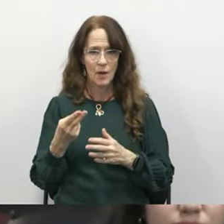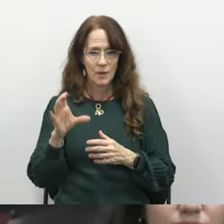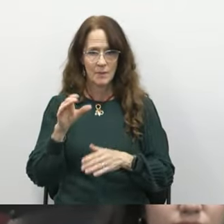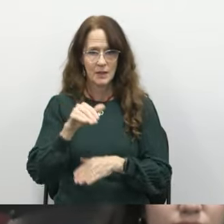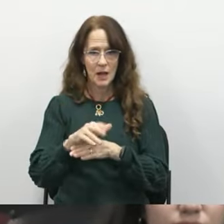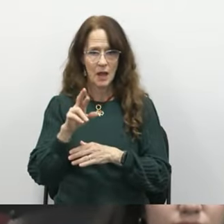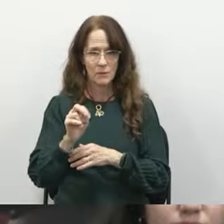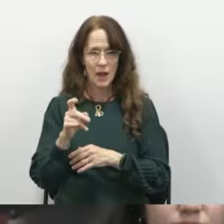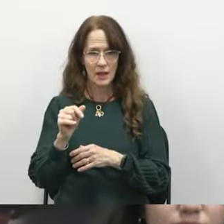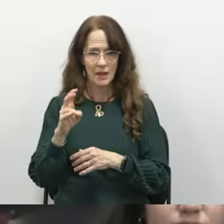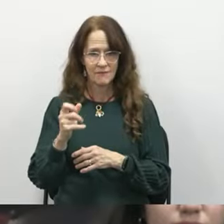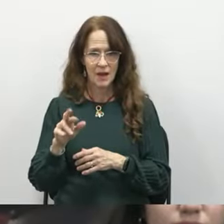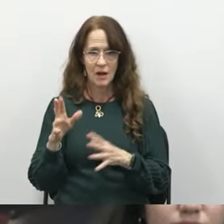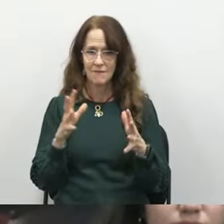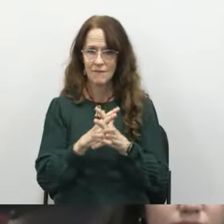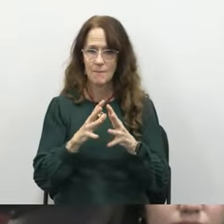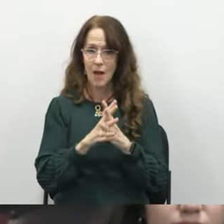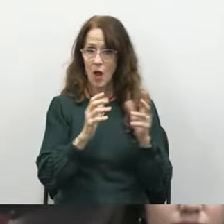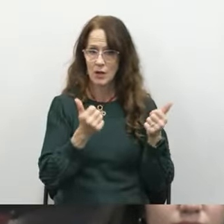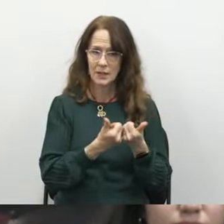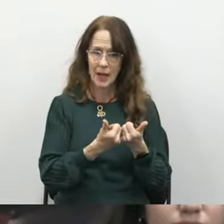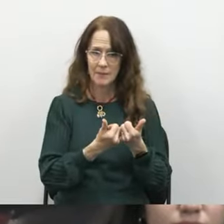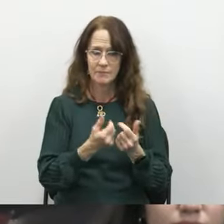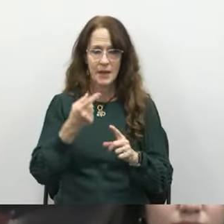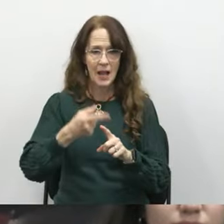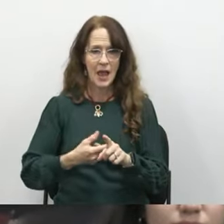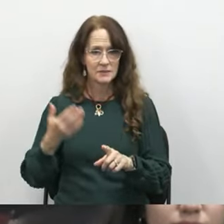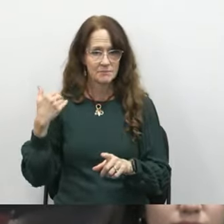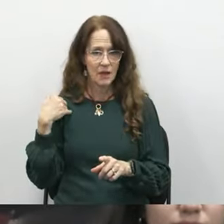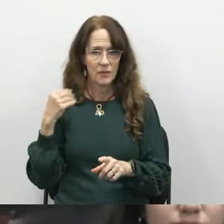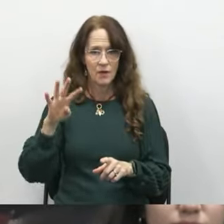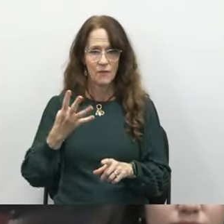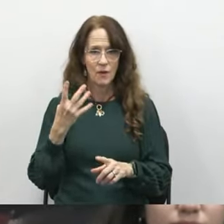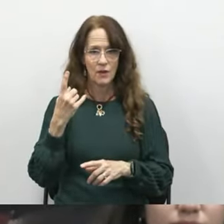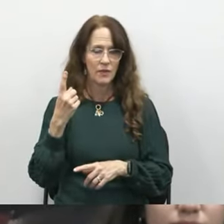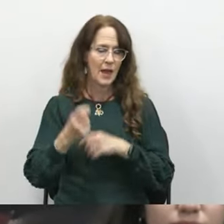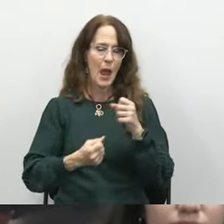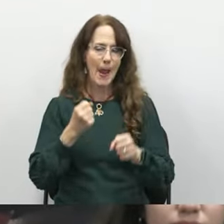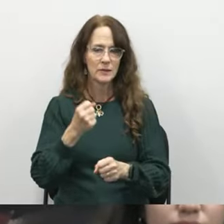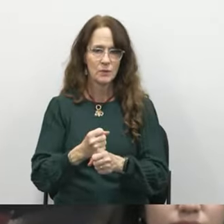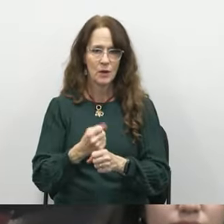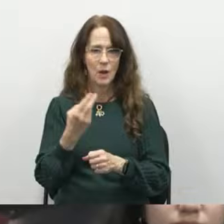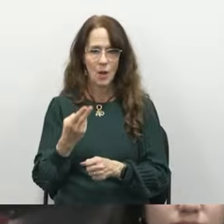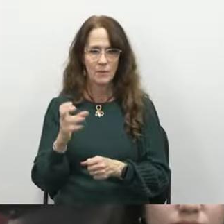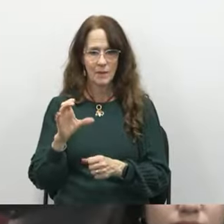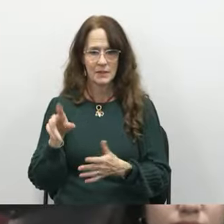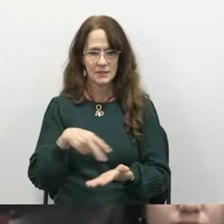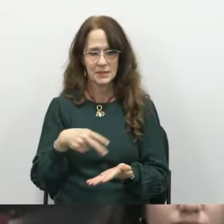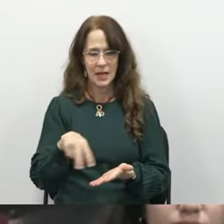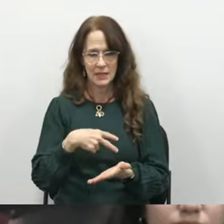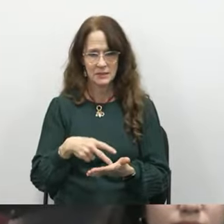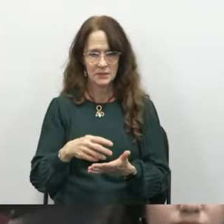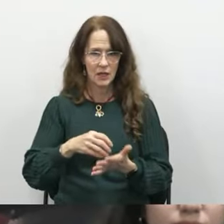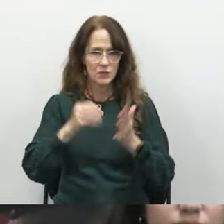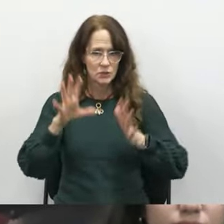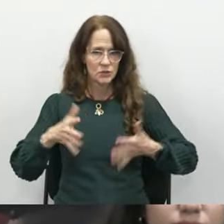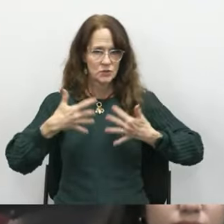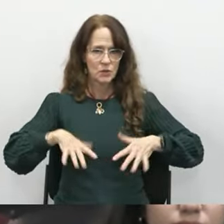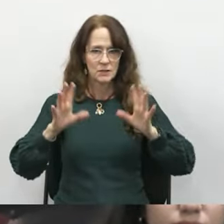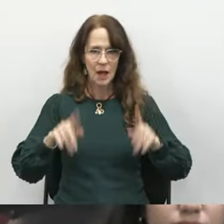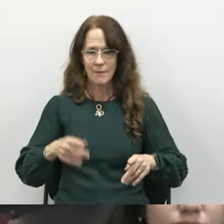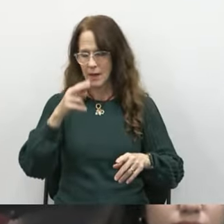rally, fair, and football game. And last month, we had our 4th annual homecoming dance. where students were able to get dressed up and have fun in